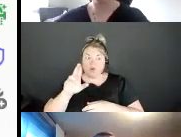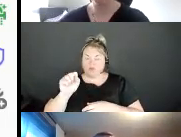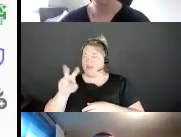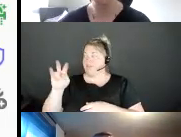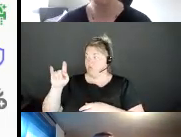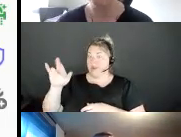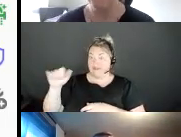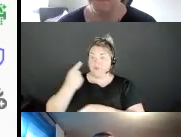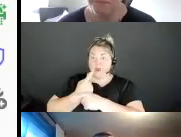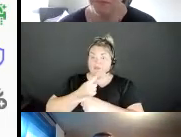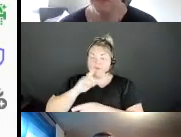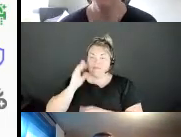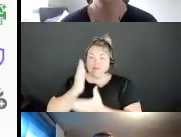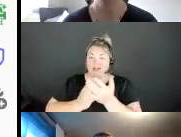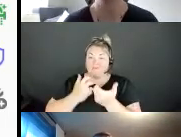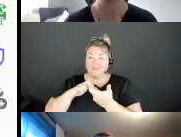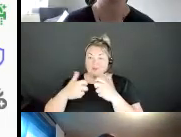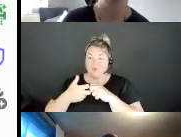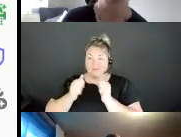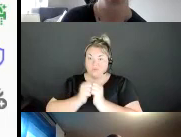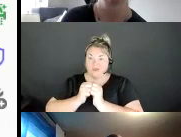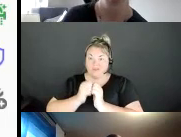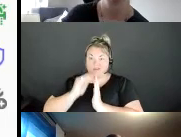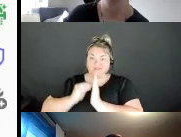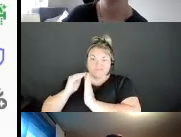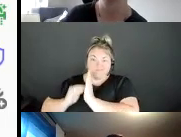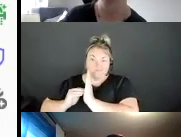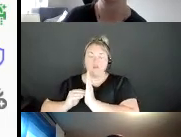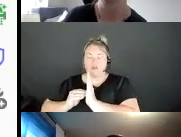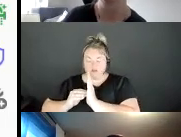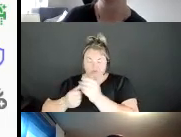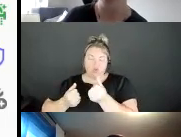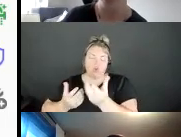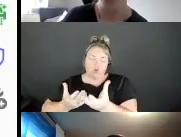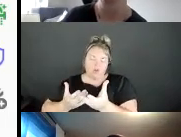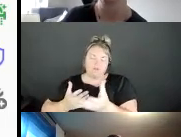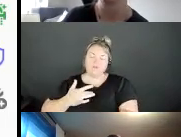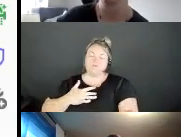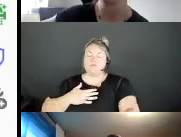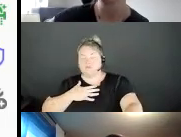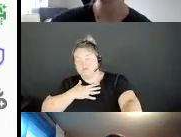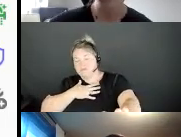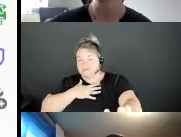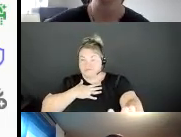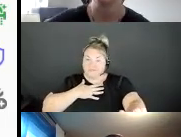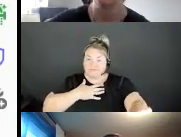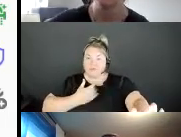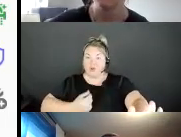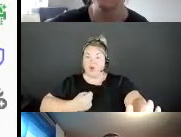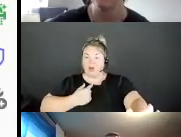some difficulties with getting things populated, and it has caused a little bit of heartache at times, or heartburn, I guess I should